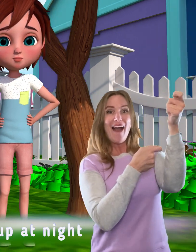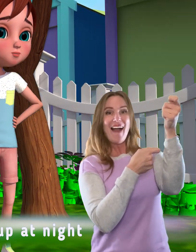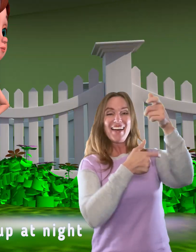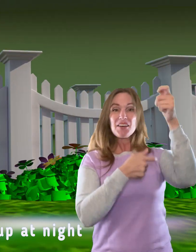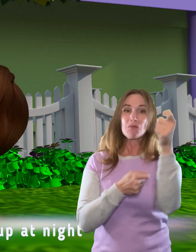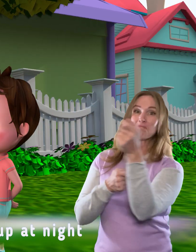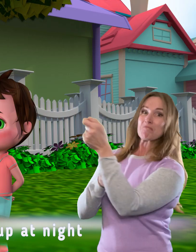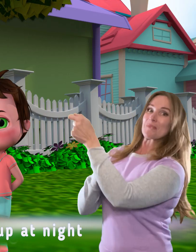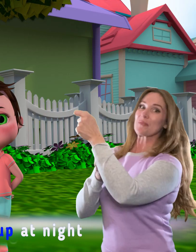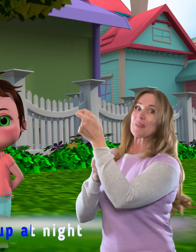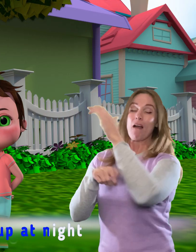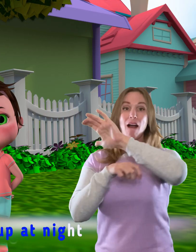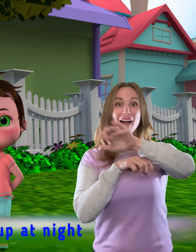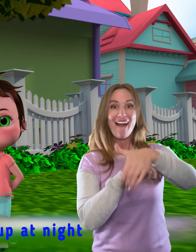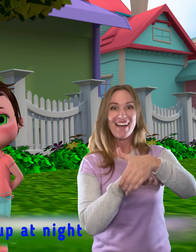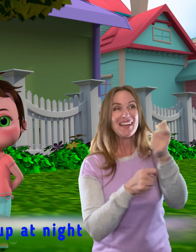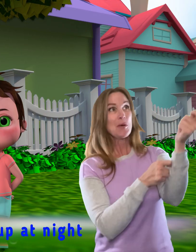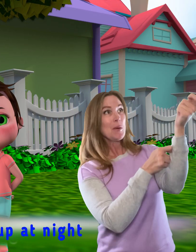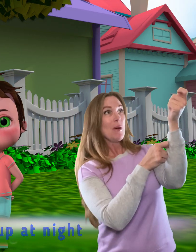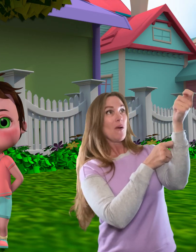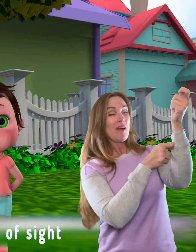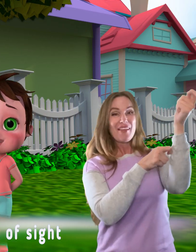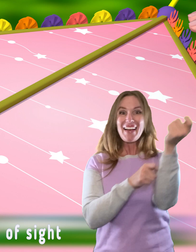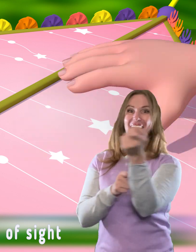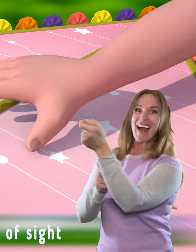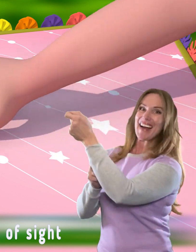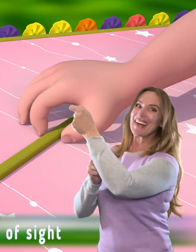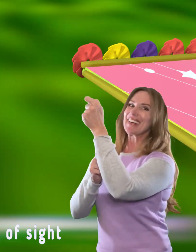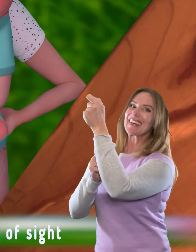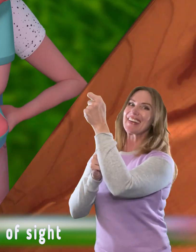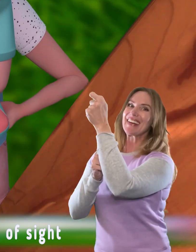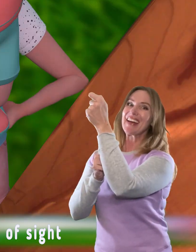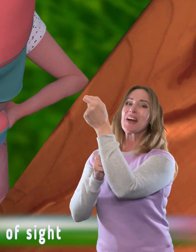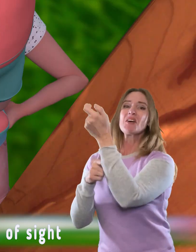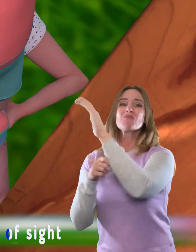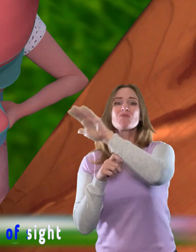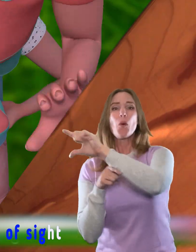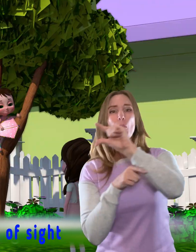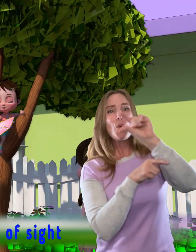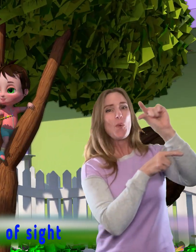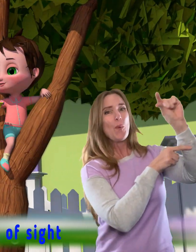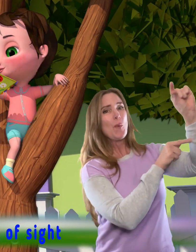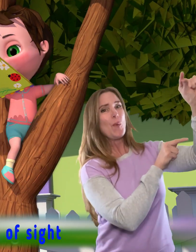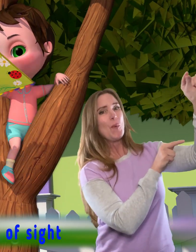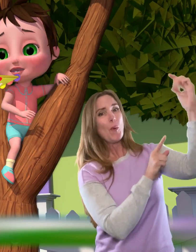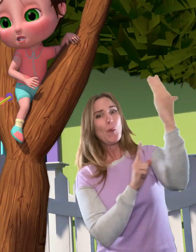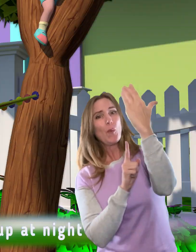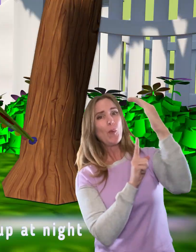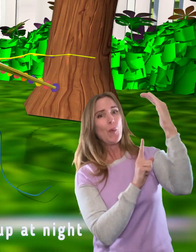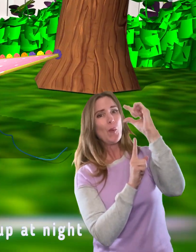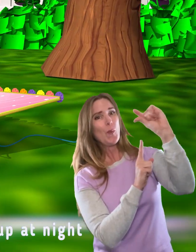go with the kite to fly up at night. Here we go with the kite flying out of